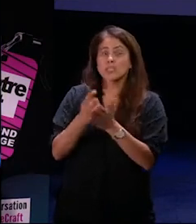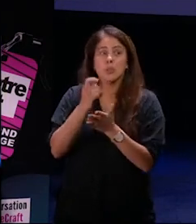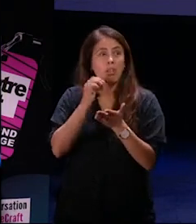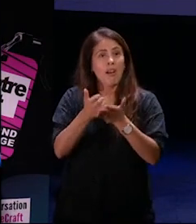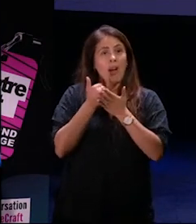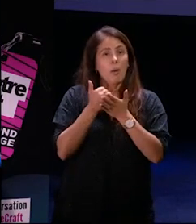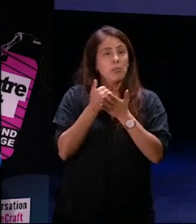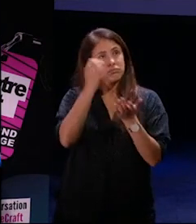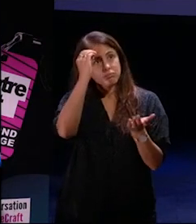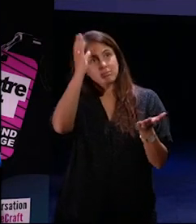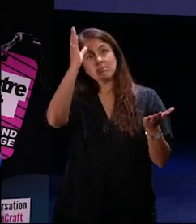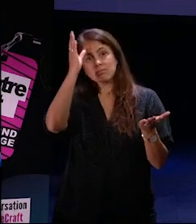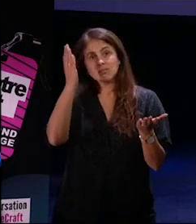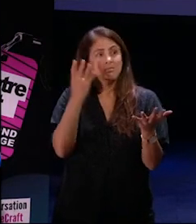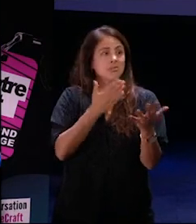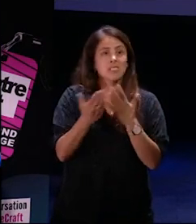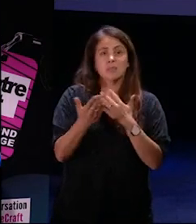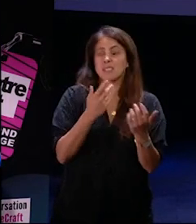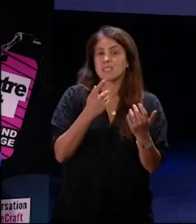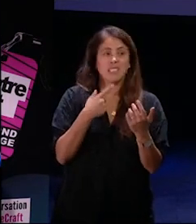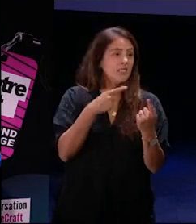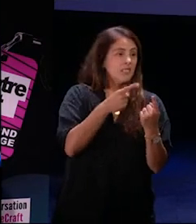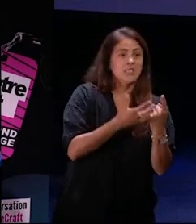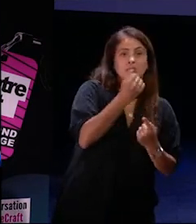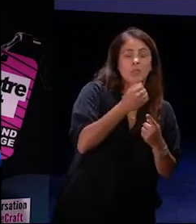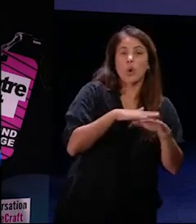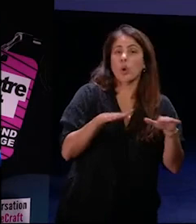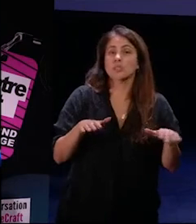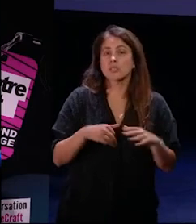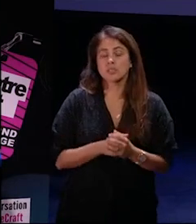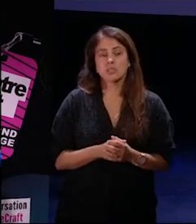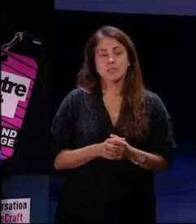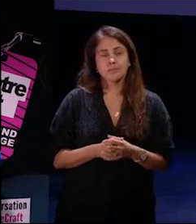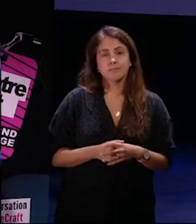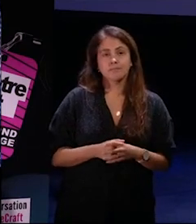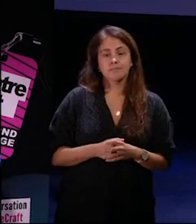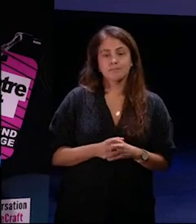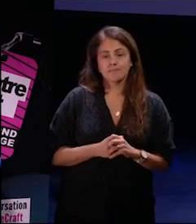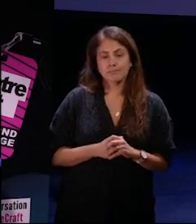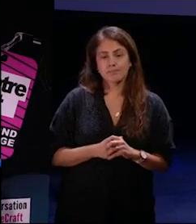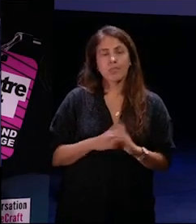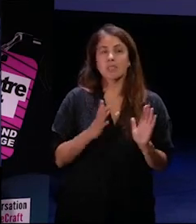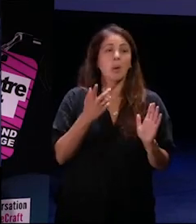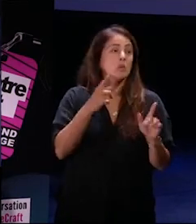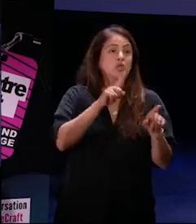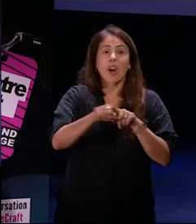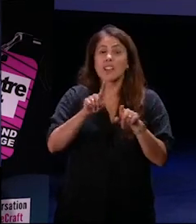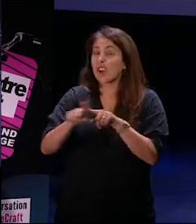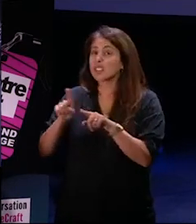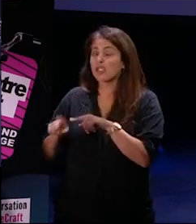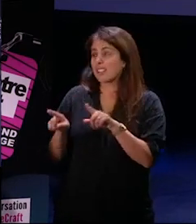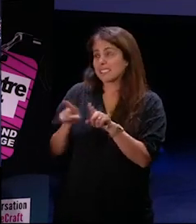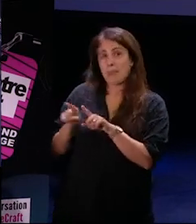and they will come through, even if they don't become your main strand. They will inform that. So yeah, just accede to everything you guys said.